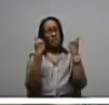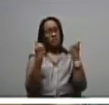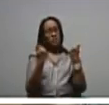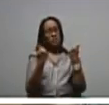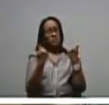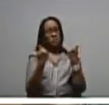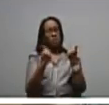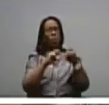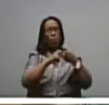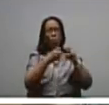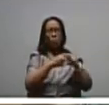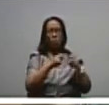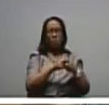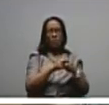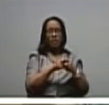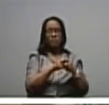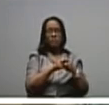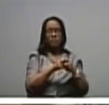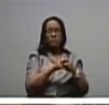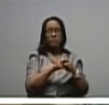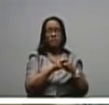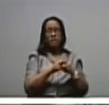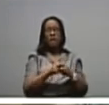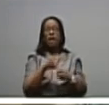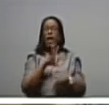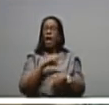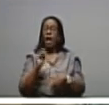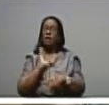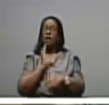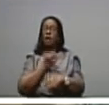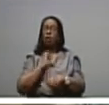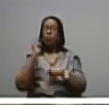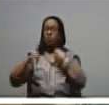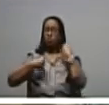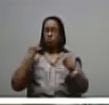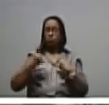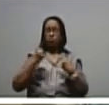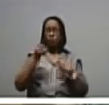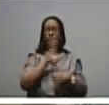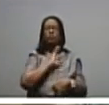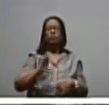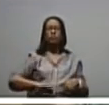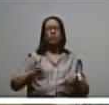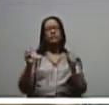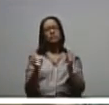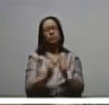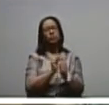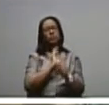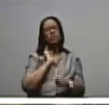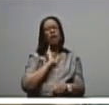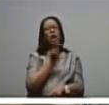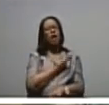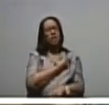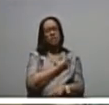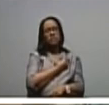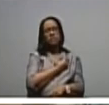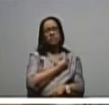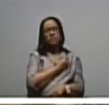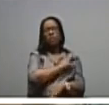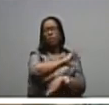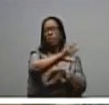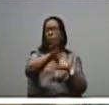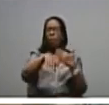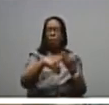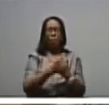joys. So let us pray with confidence for that freedom